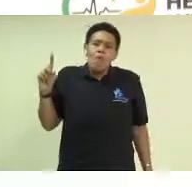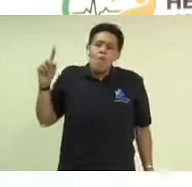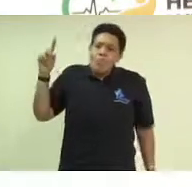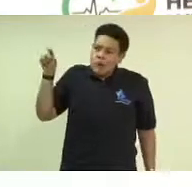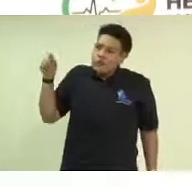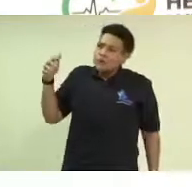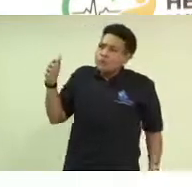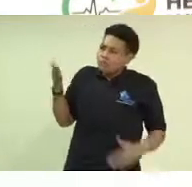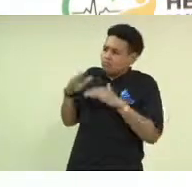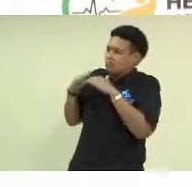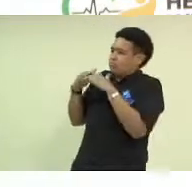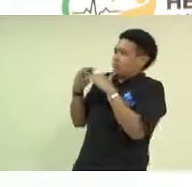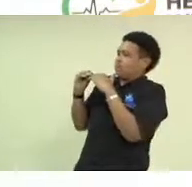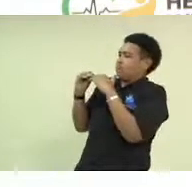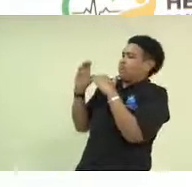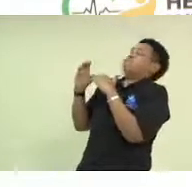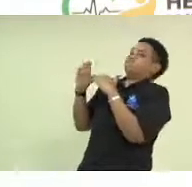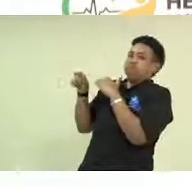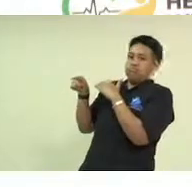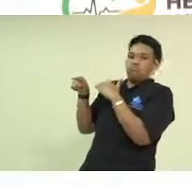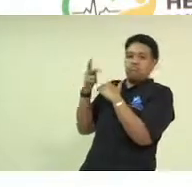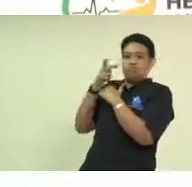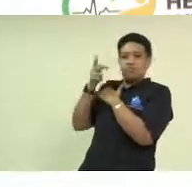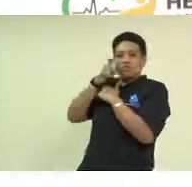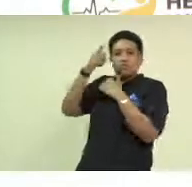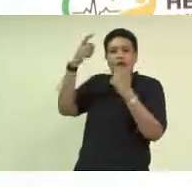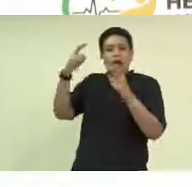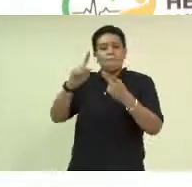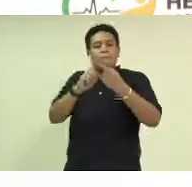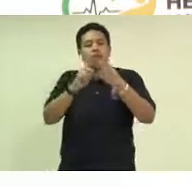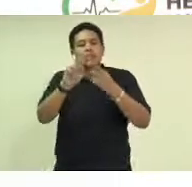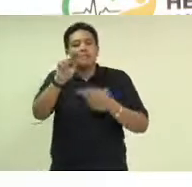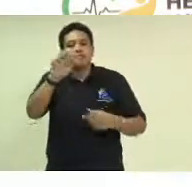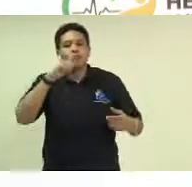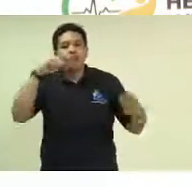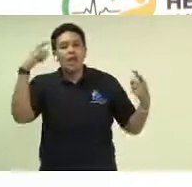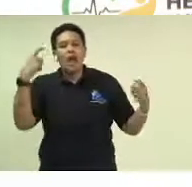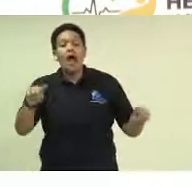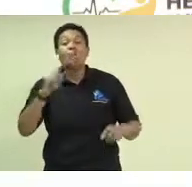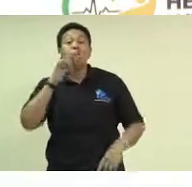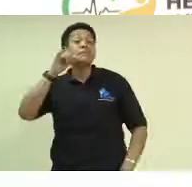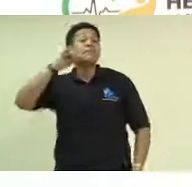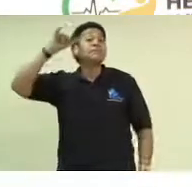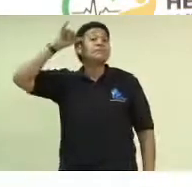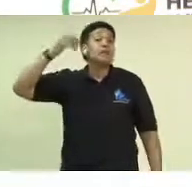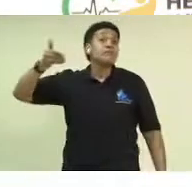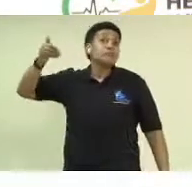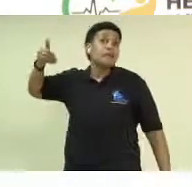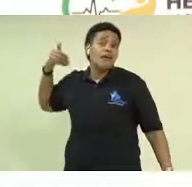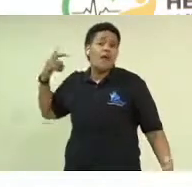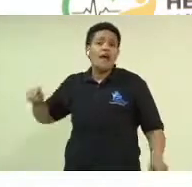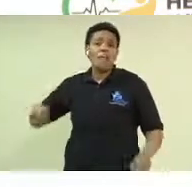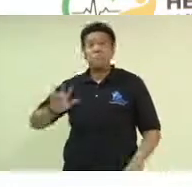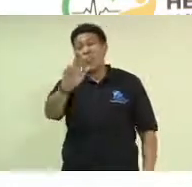increasing. Recent weeks have seen an uptick in the positivity rate. Up to yesterday, it was